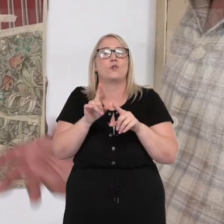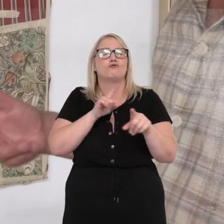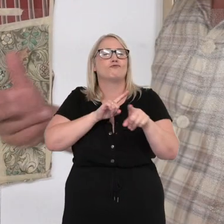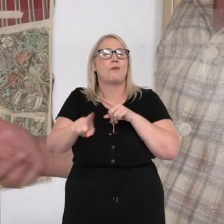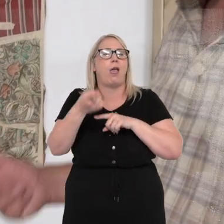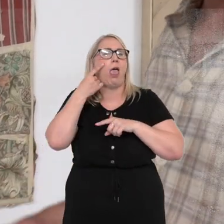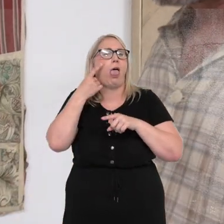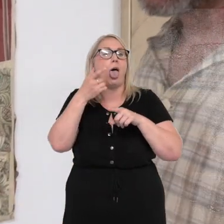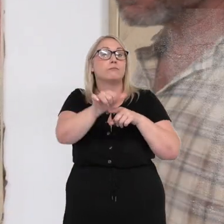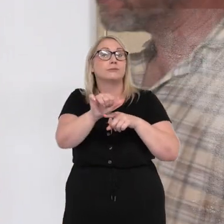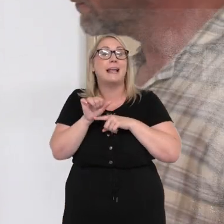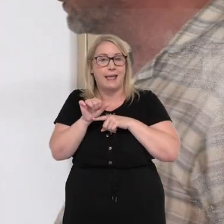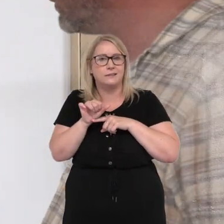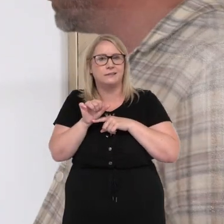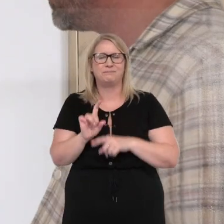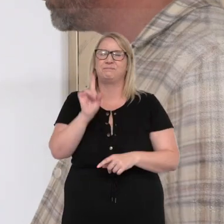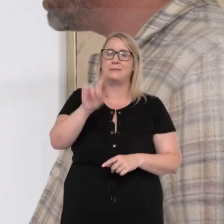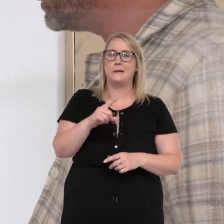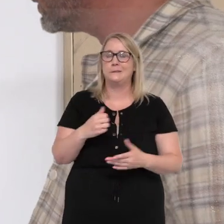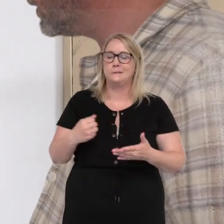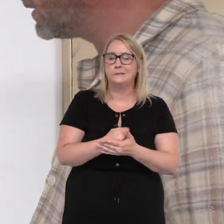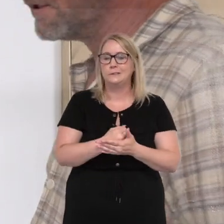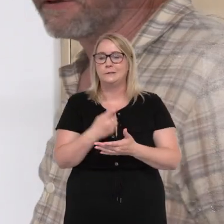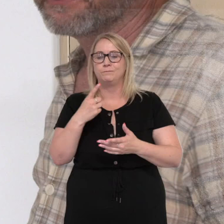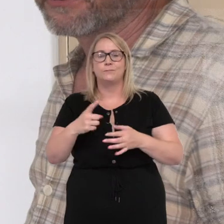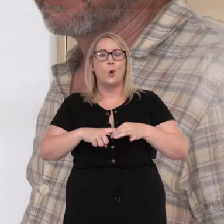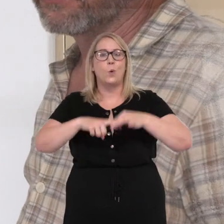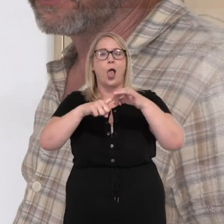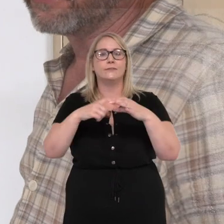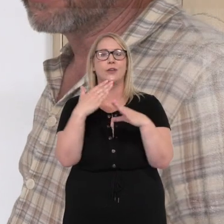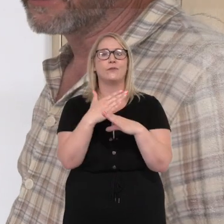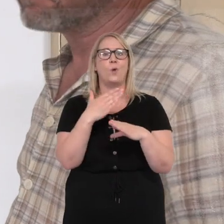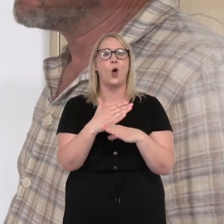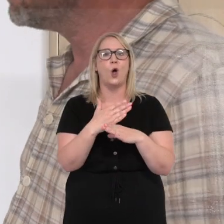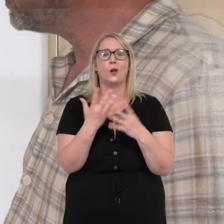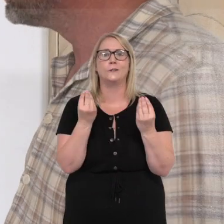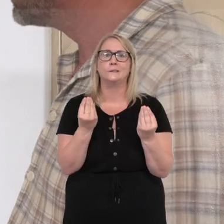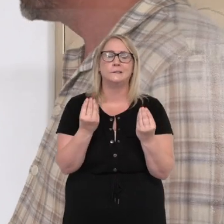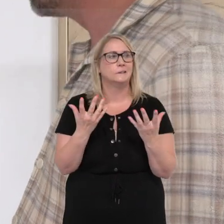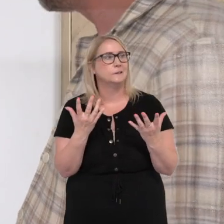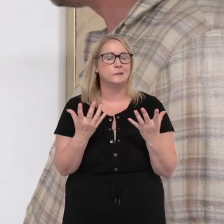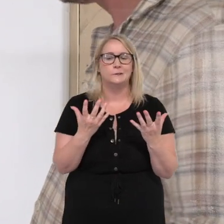It does change slightly the quality of the work, but it's the only way to preserve it, we think.